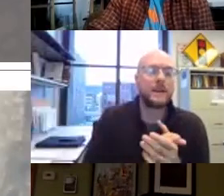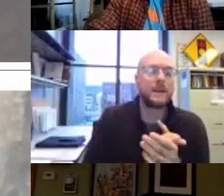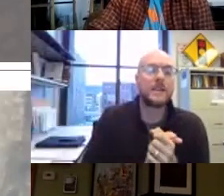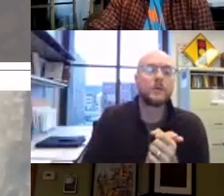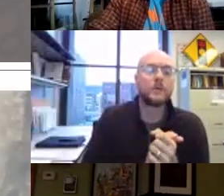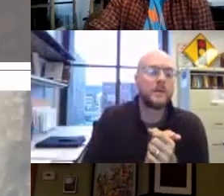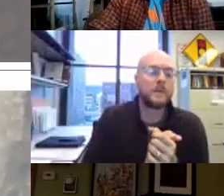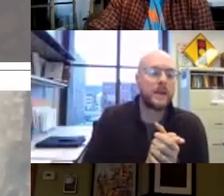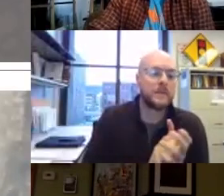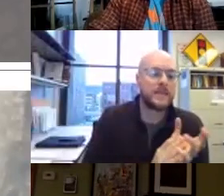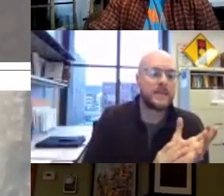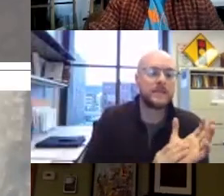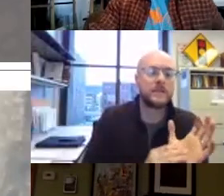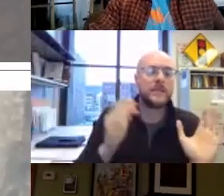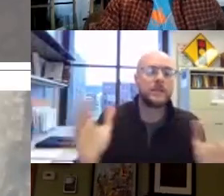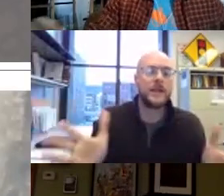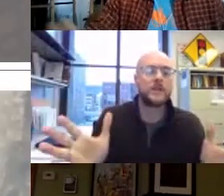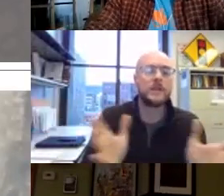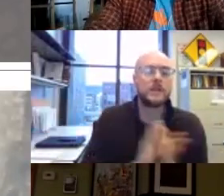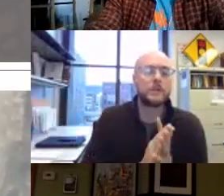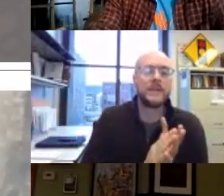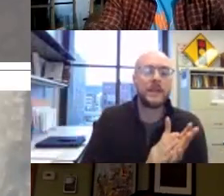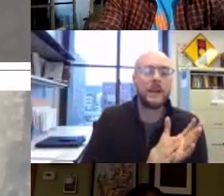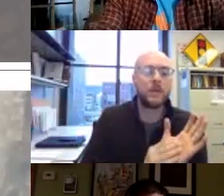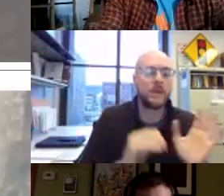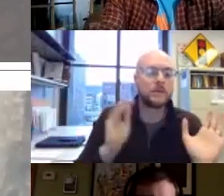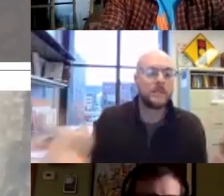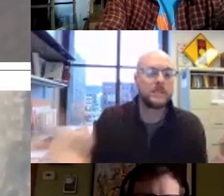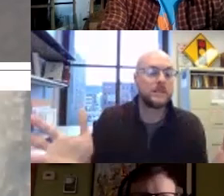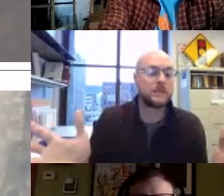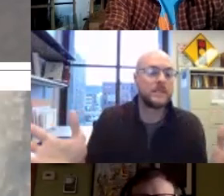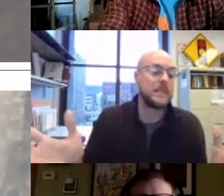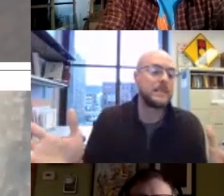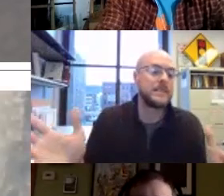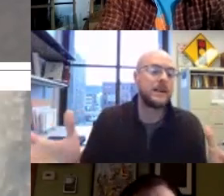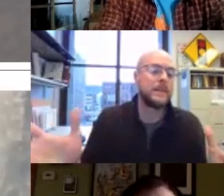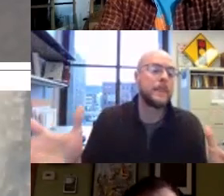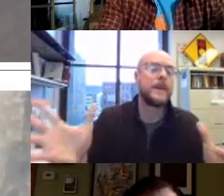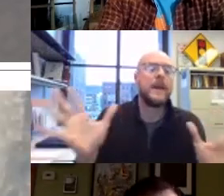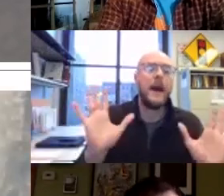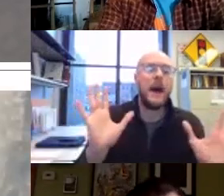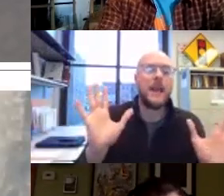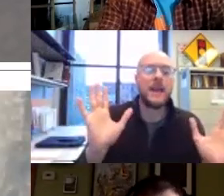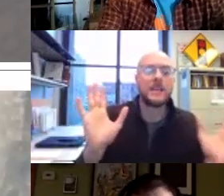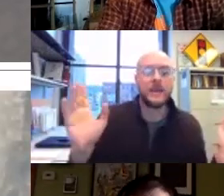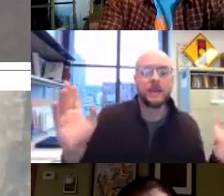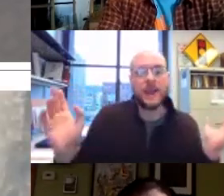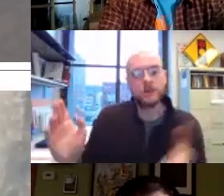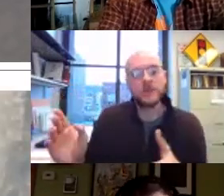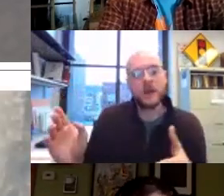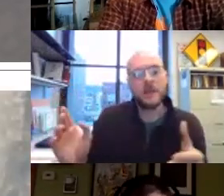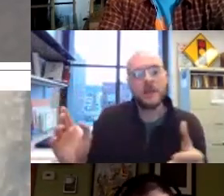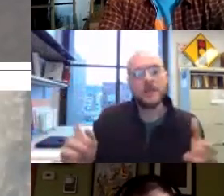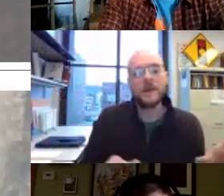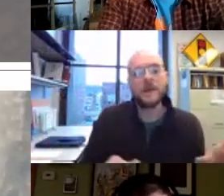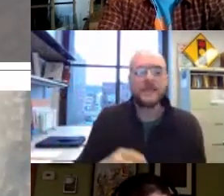planned residential permit parking spaces through this stretch. So those will be dedicated only to residents in this area. And as we go